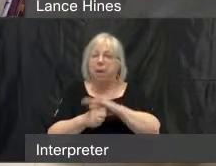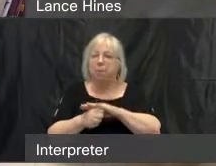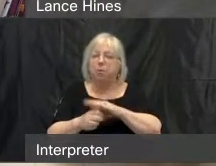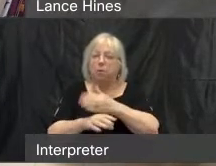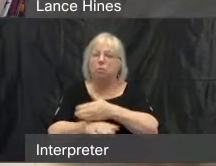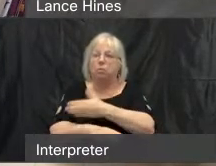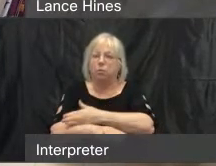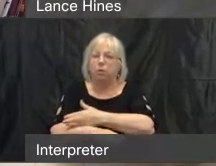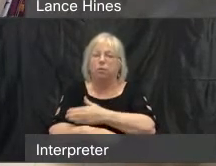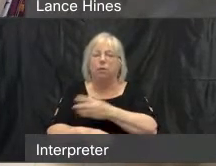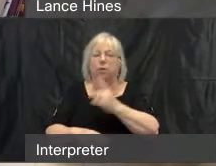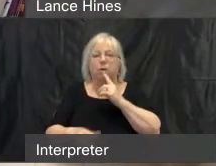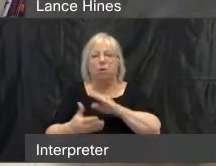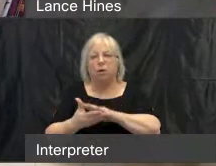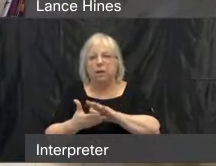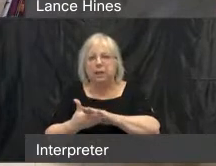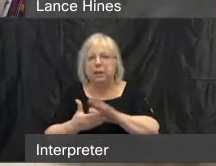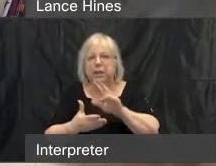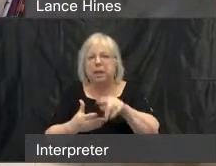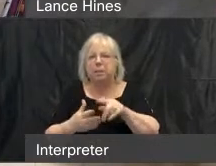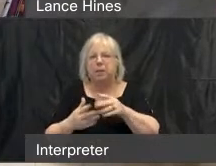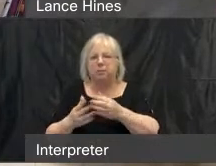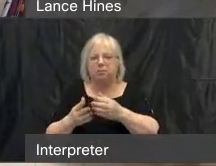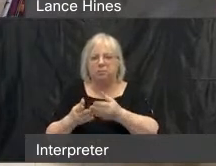ditches and mowing